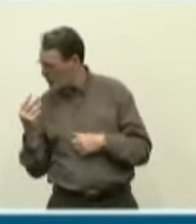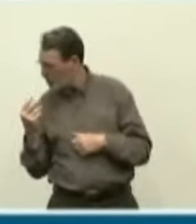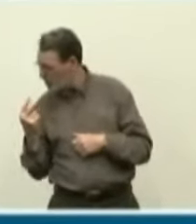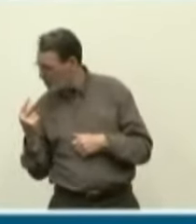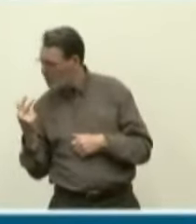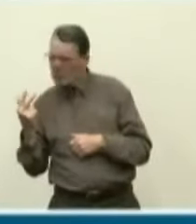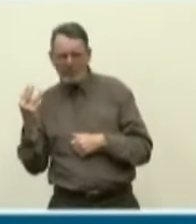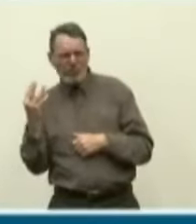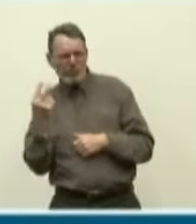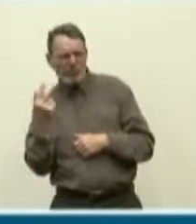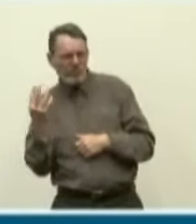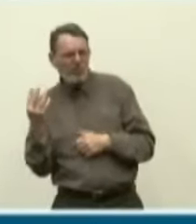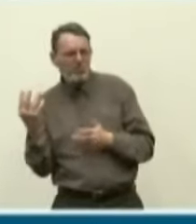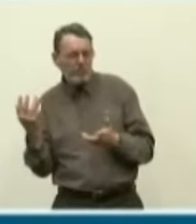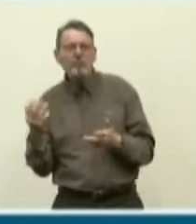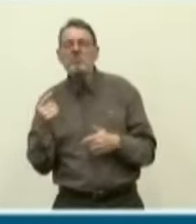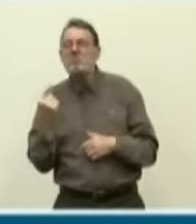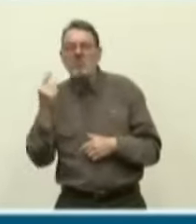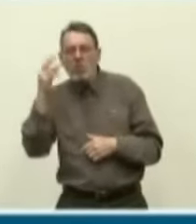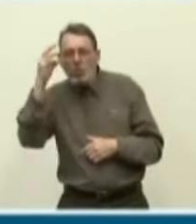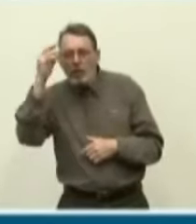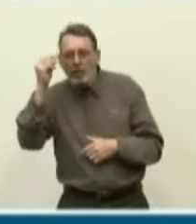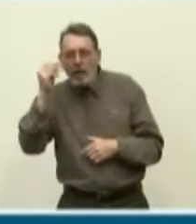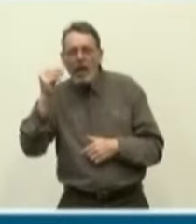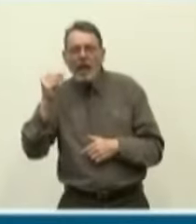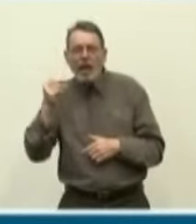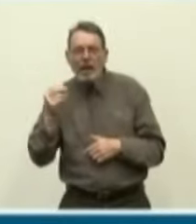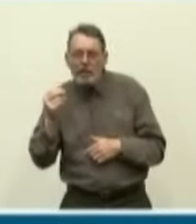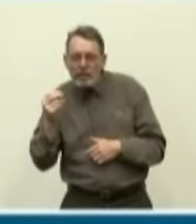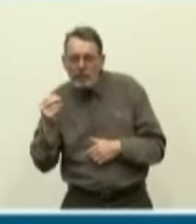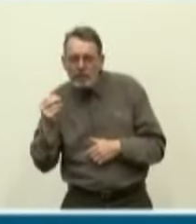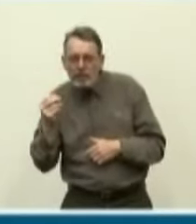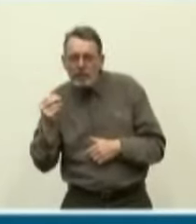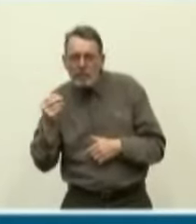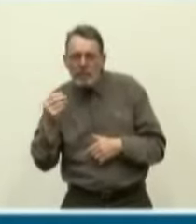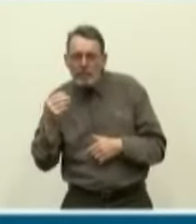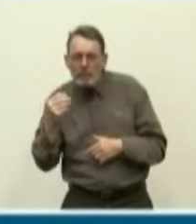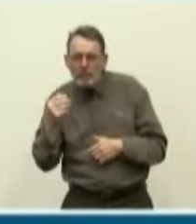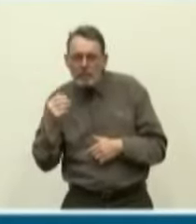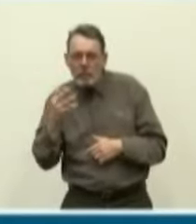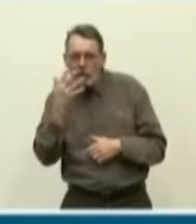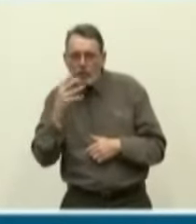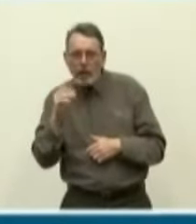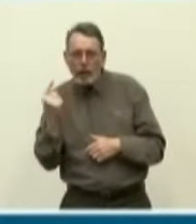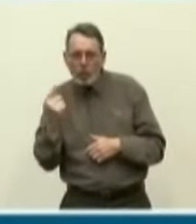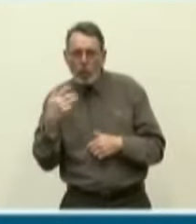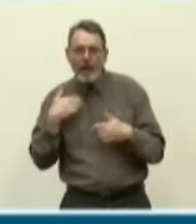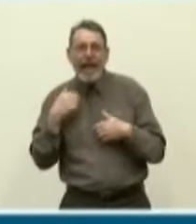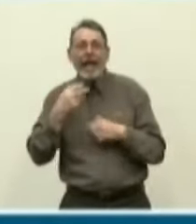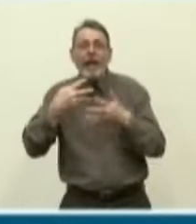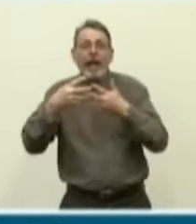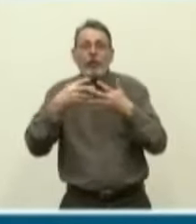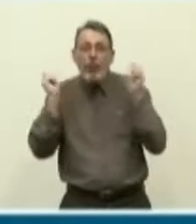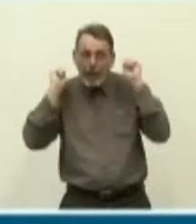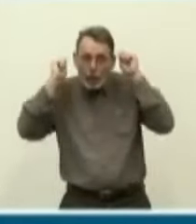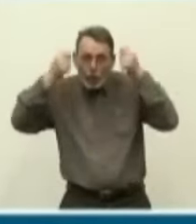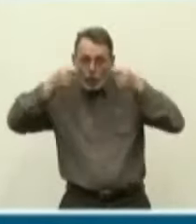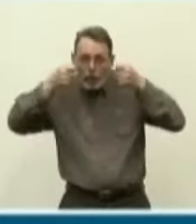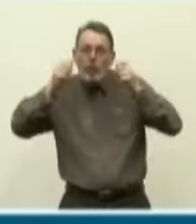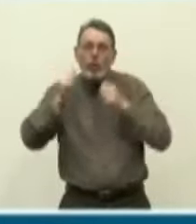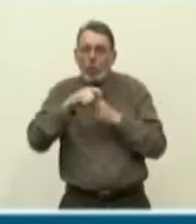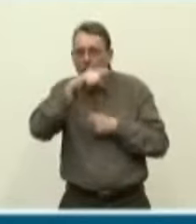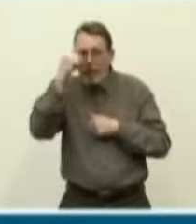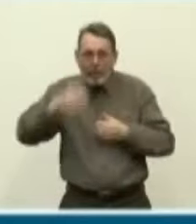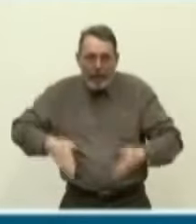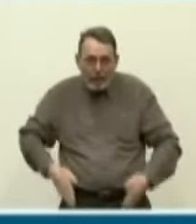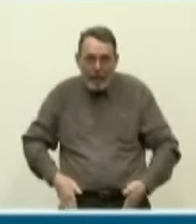Huh? Three or four. And he's got, this guy, this bicyclist has a picture. It looks like one was in a gray hoodie with black pants with